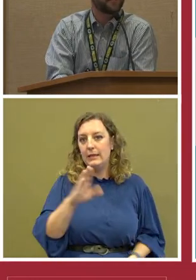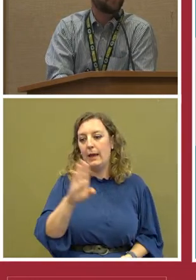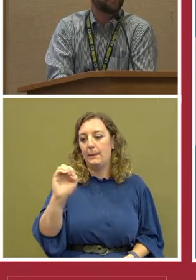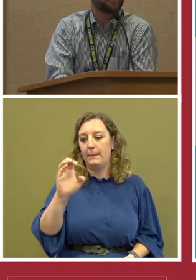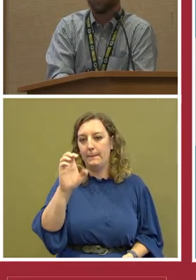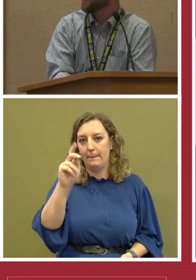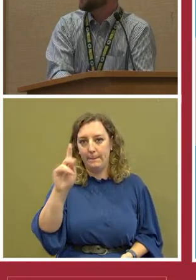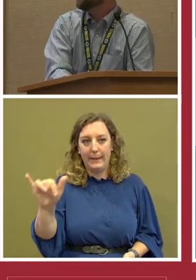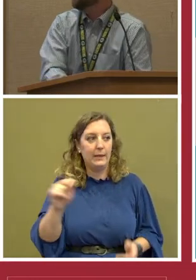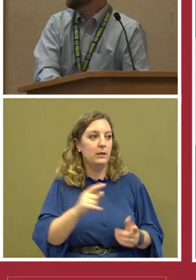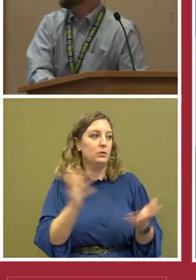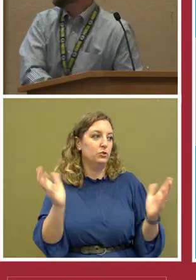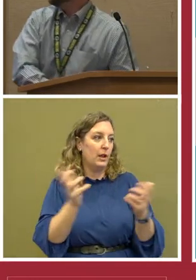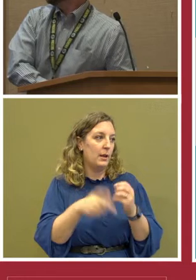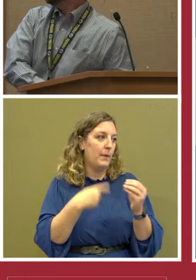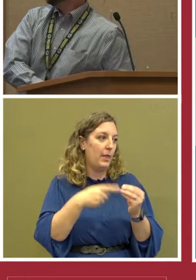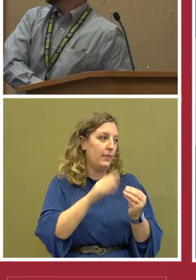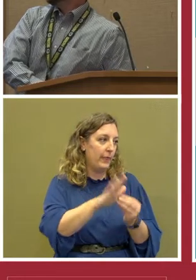students to chat about their programs.